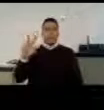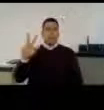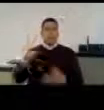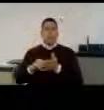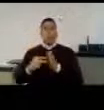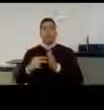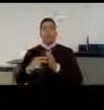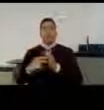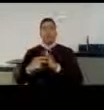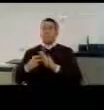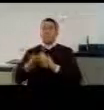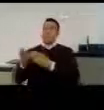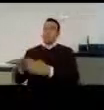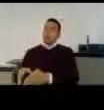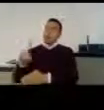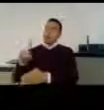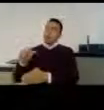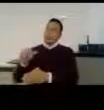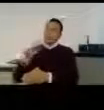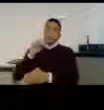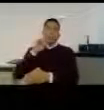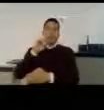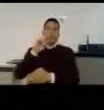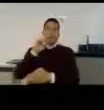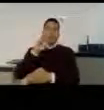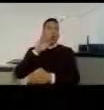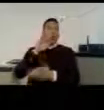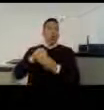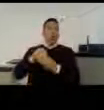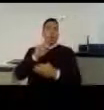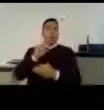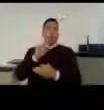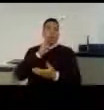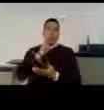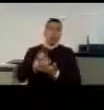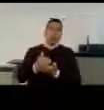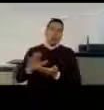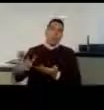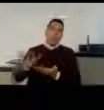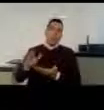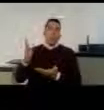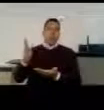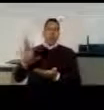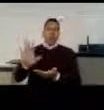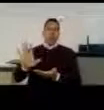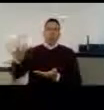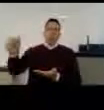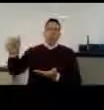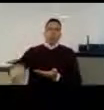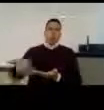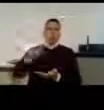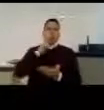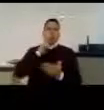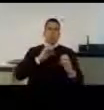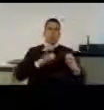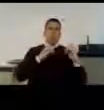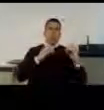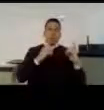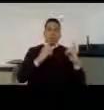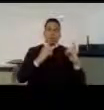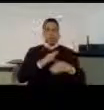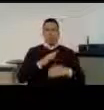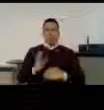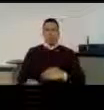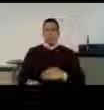qualified individual with a disability in the United States shall be excluded from, denied the benefits of, or be subjected to